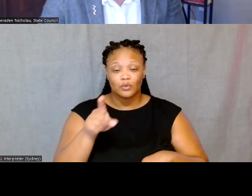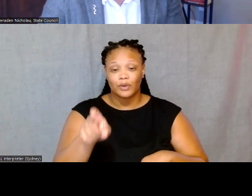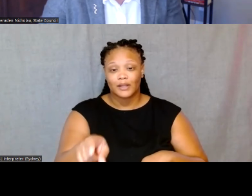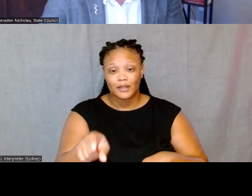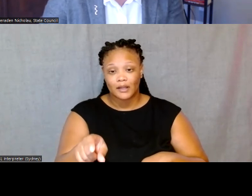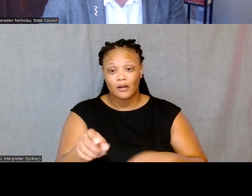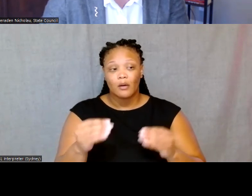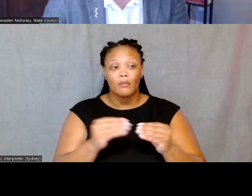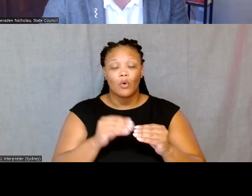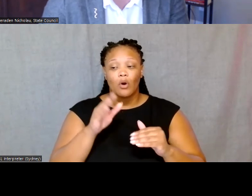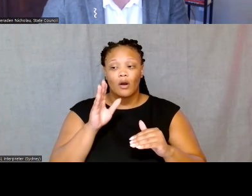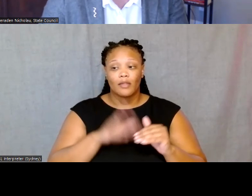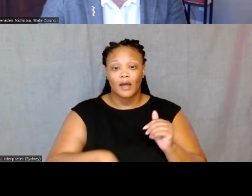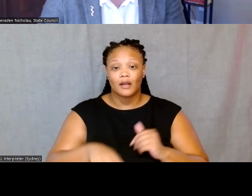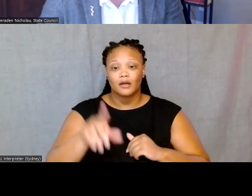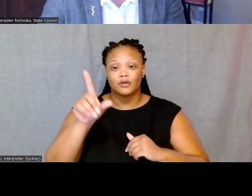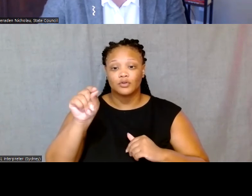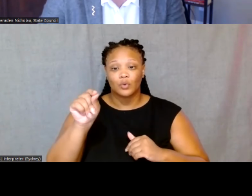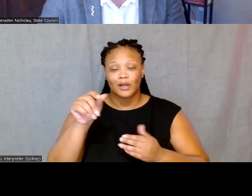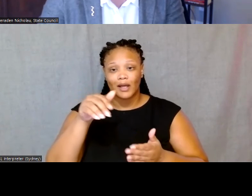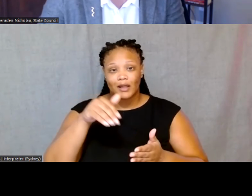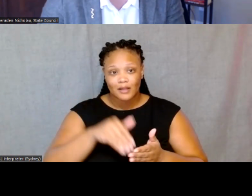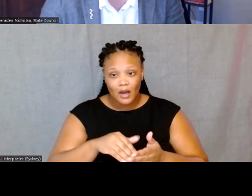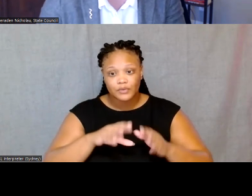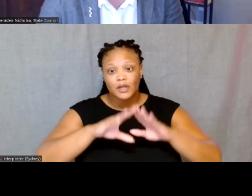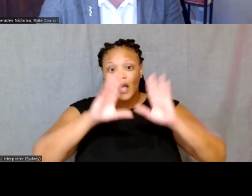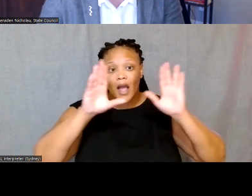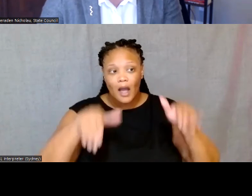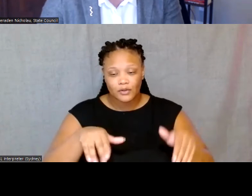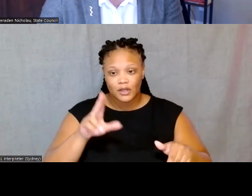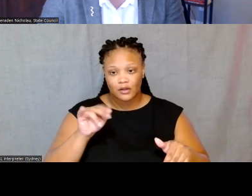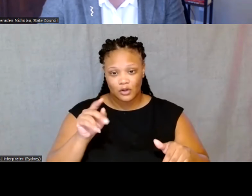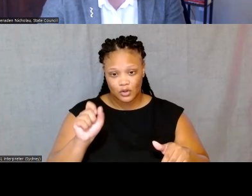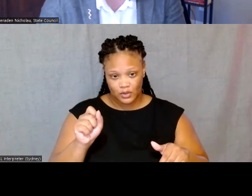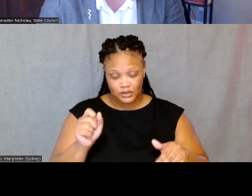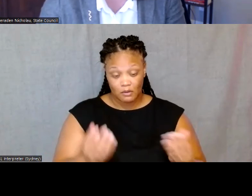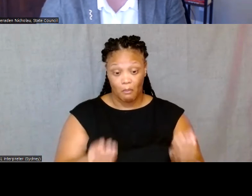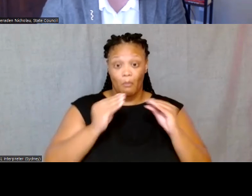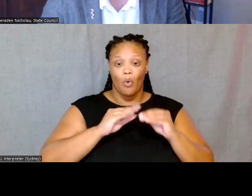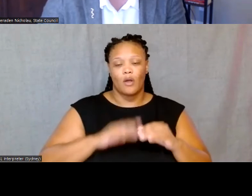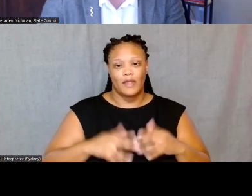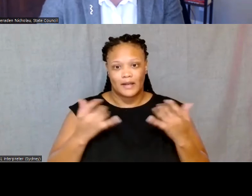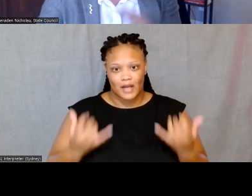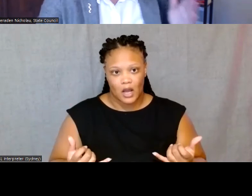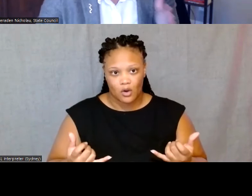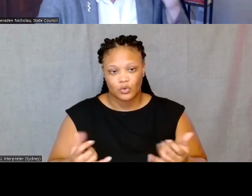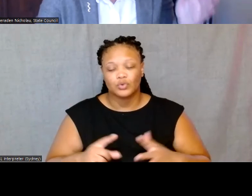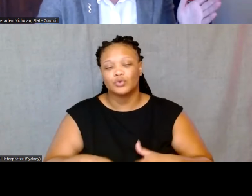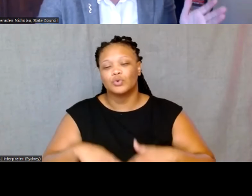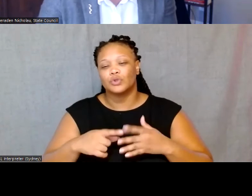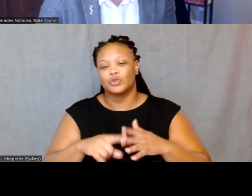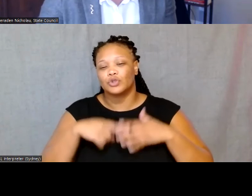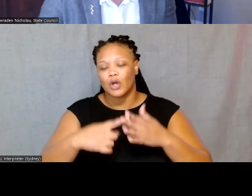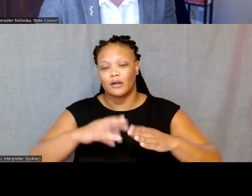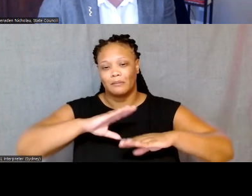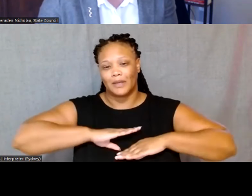we need more than 20,000 housing units than we have now, just to begin to meet the needs. And this was back